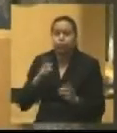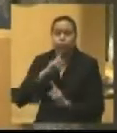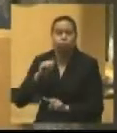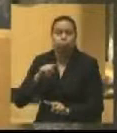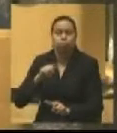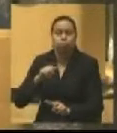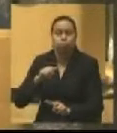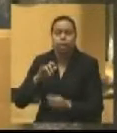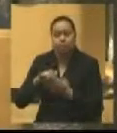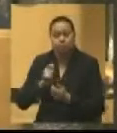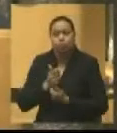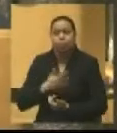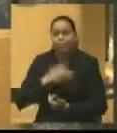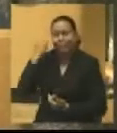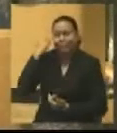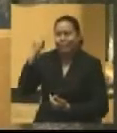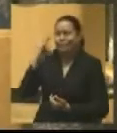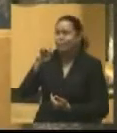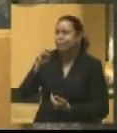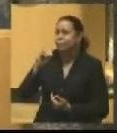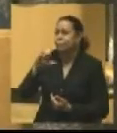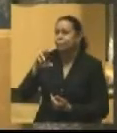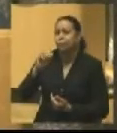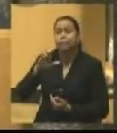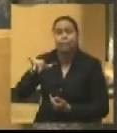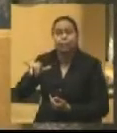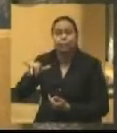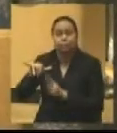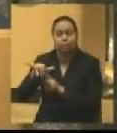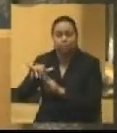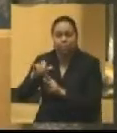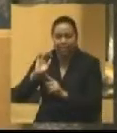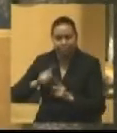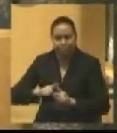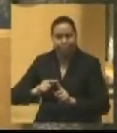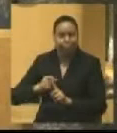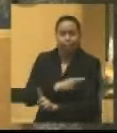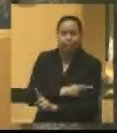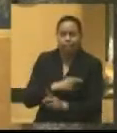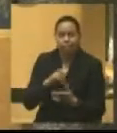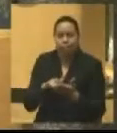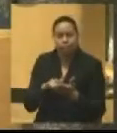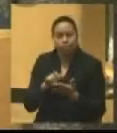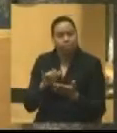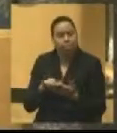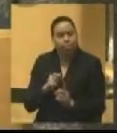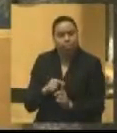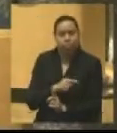This expresses my idea of democracy. Whatever differs from this, to the extent of the difference, is